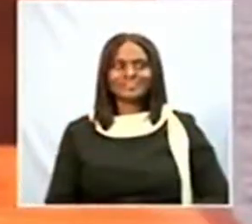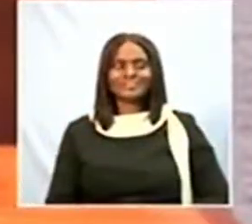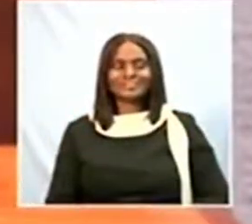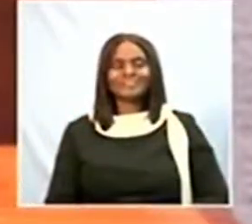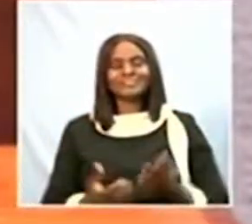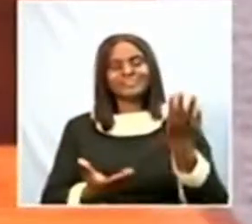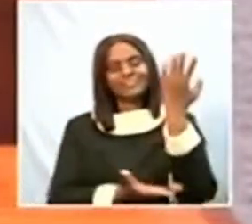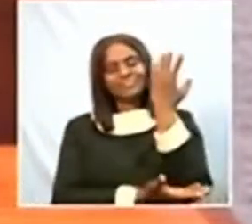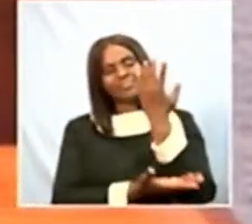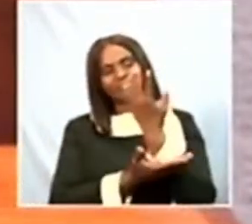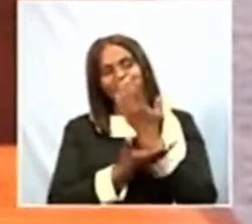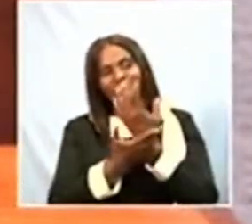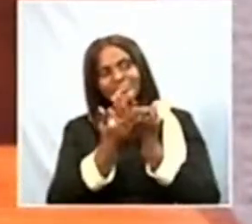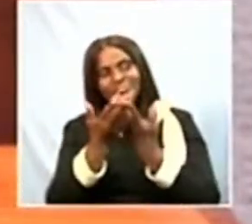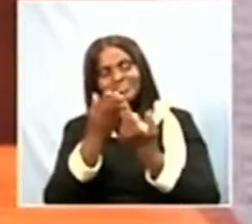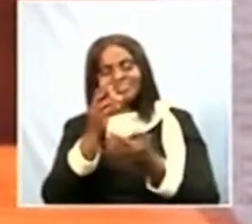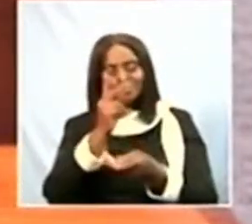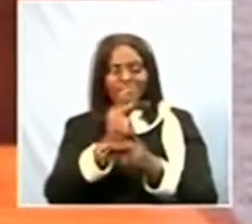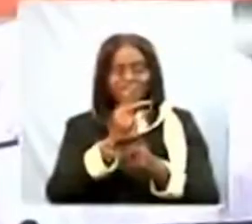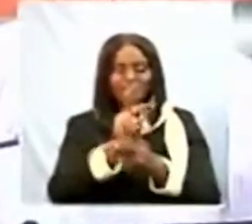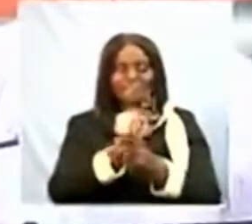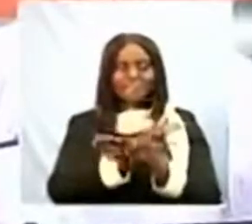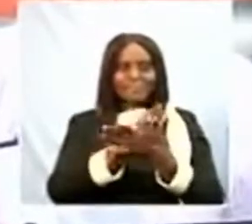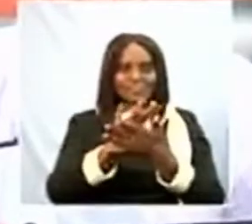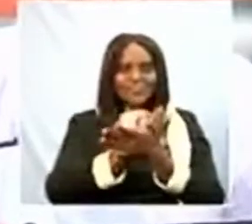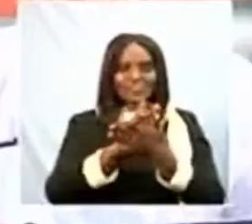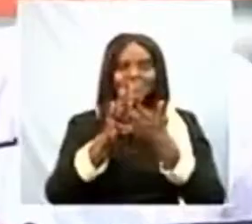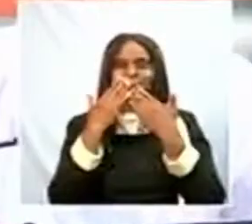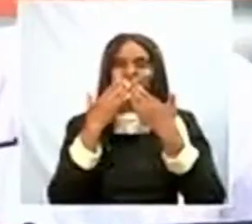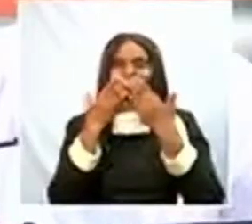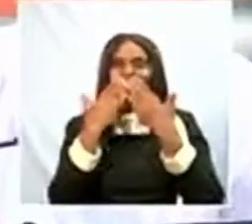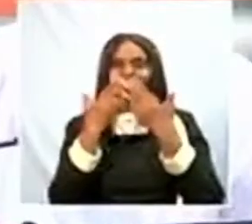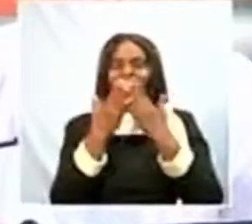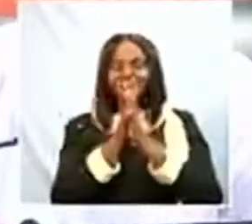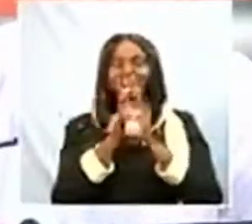improve cleanliness among nations. Thank you.